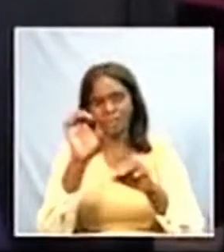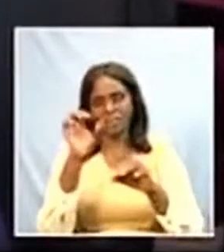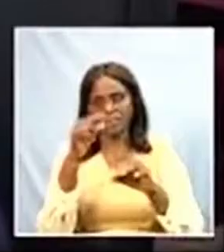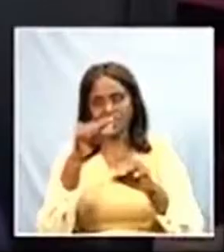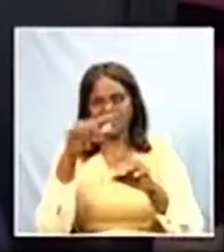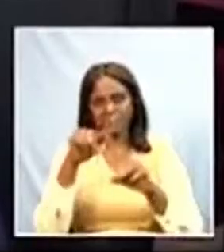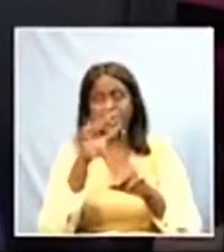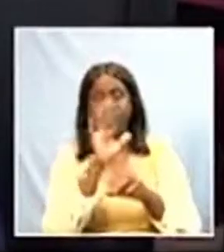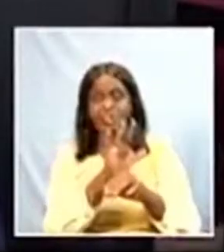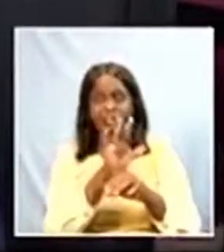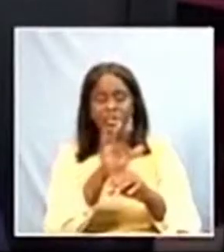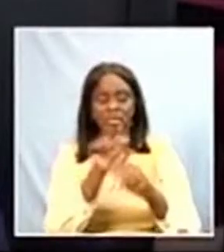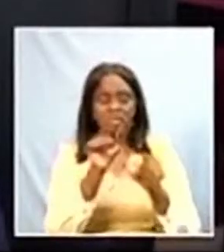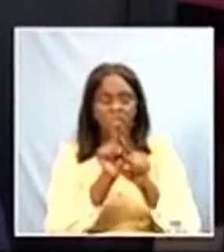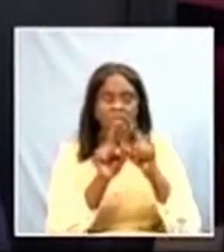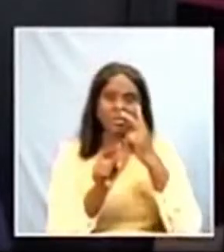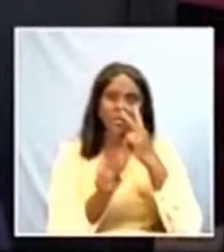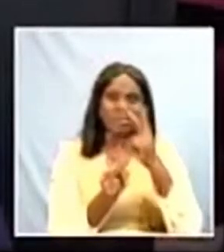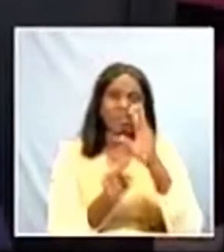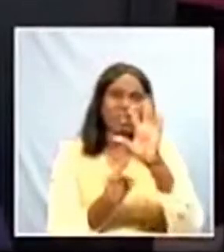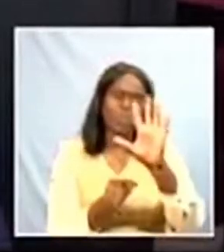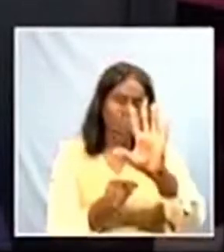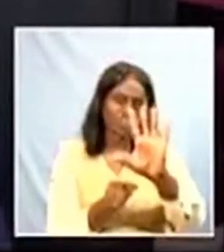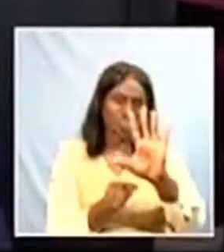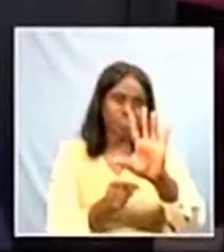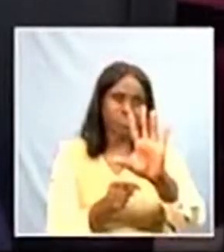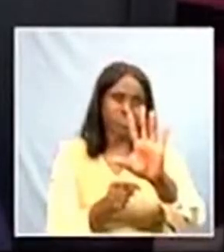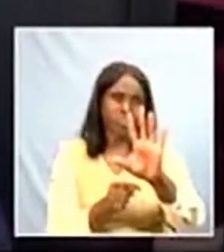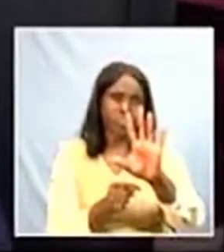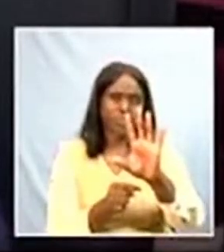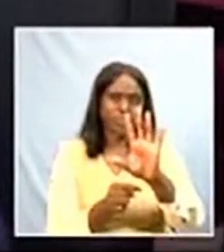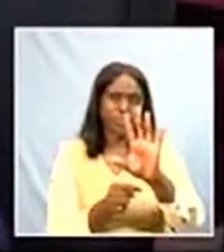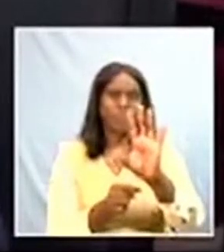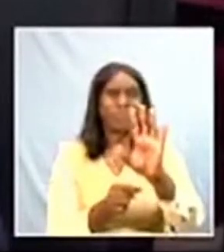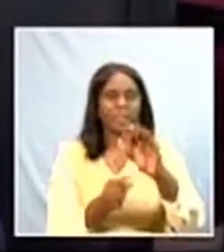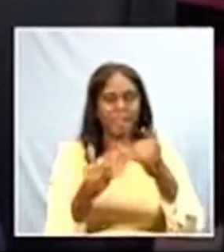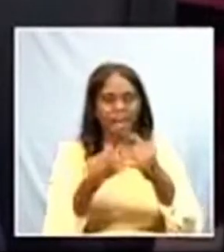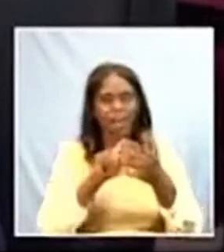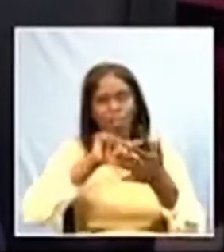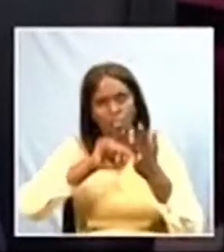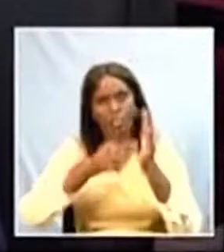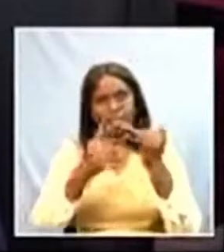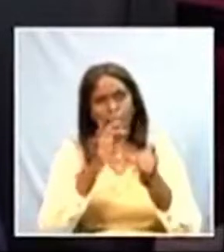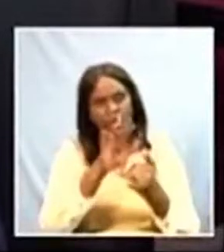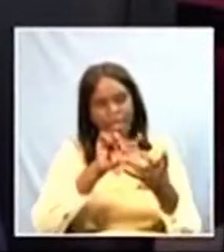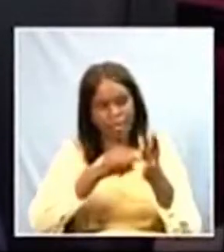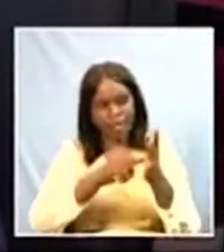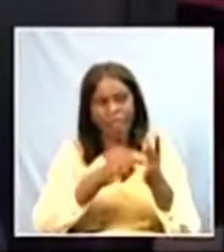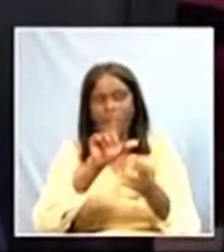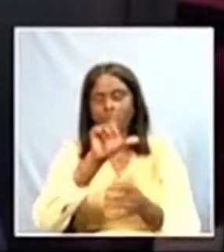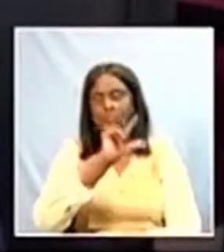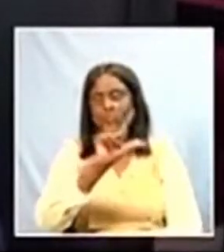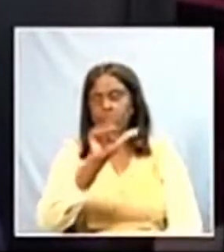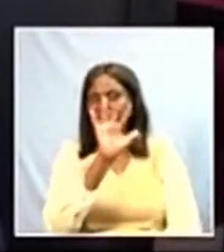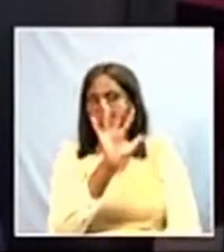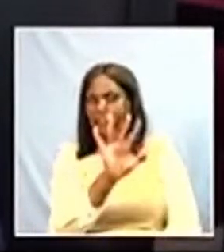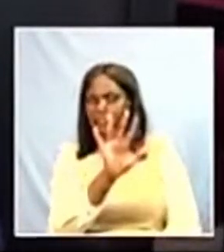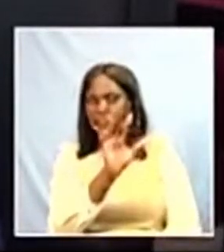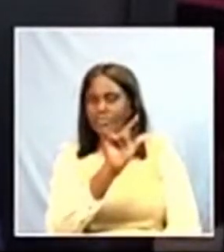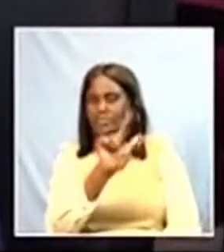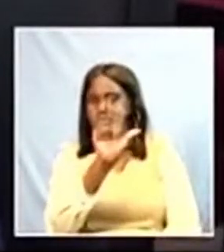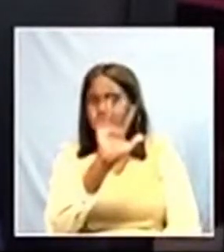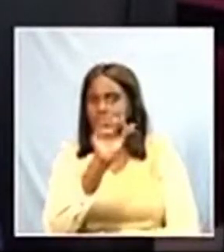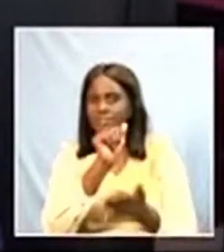at Okay, it is running. It is running. Come now to the point. It is running